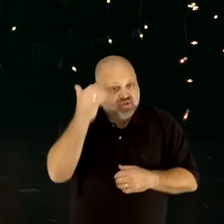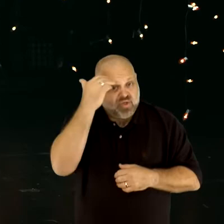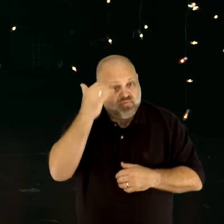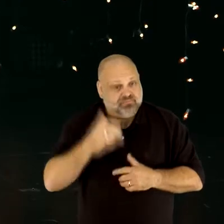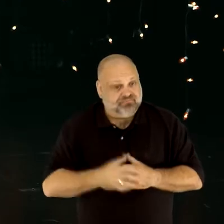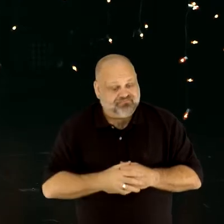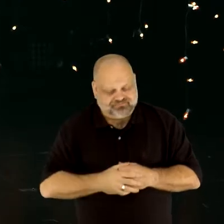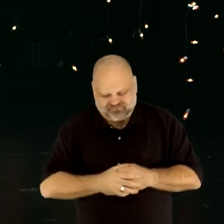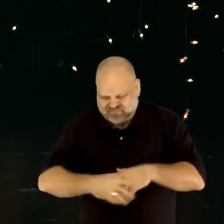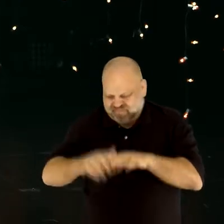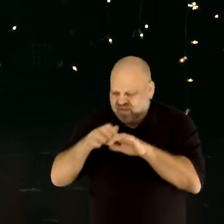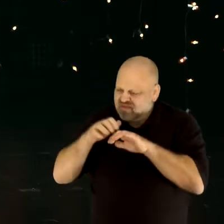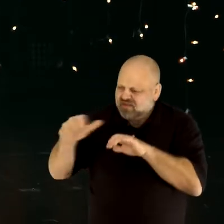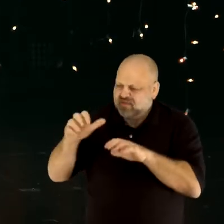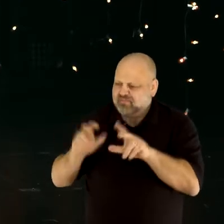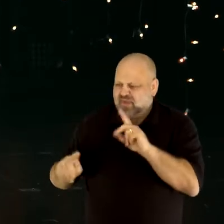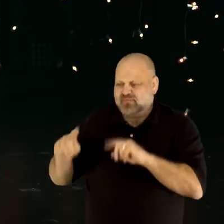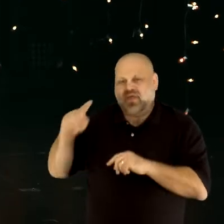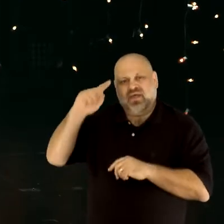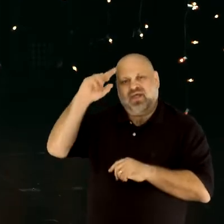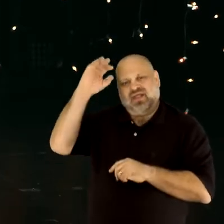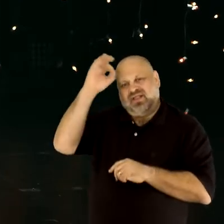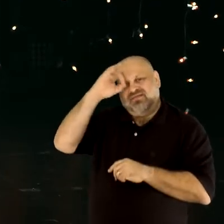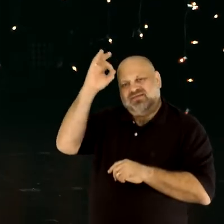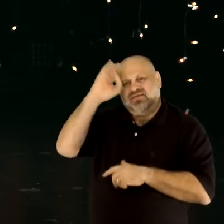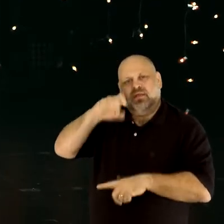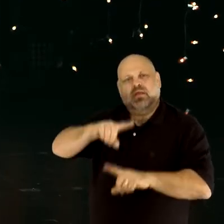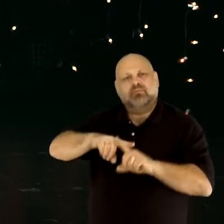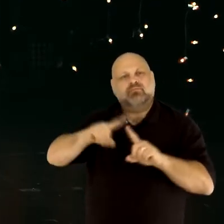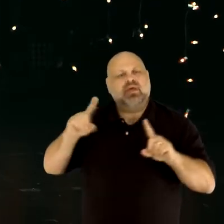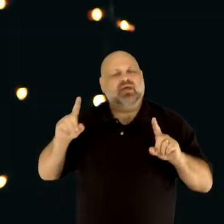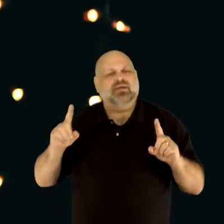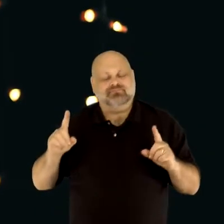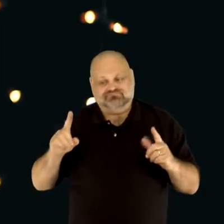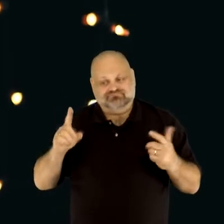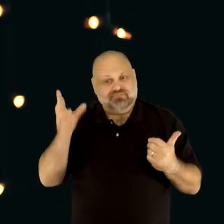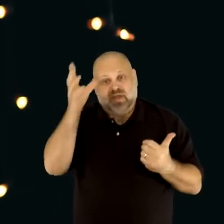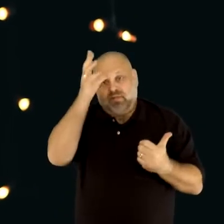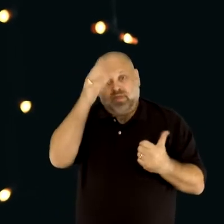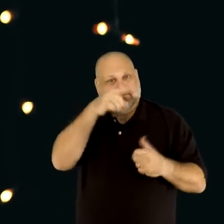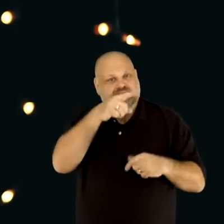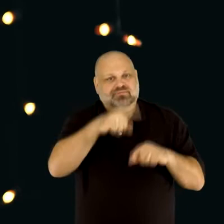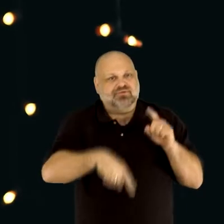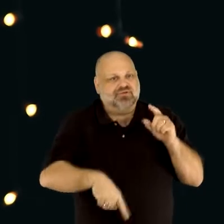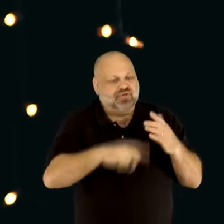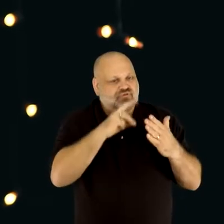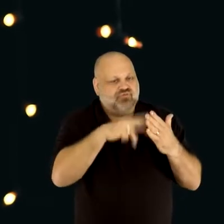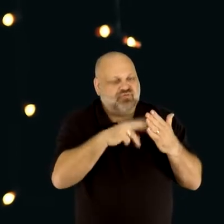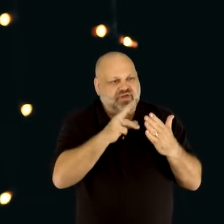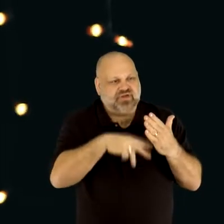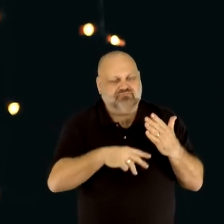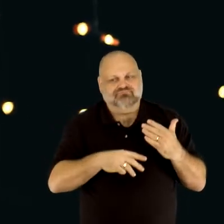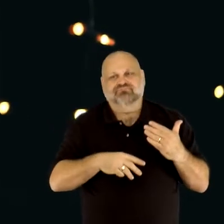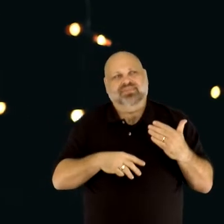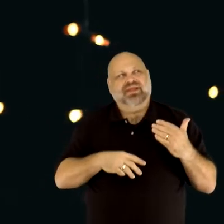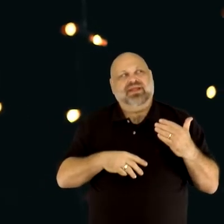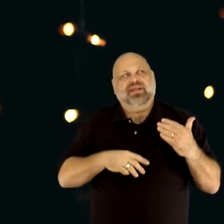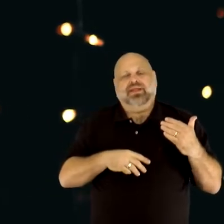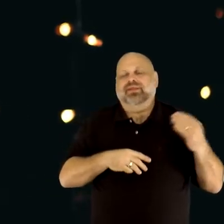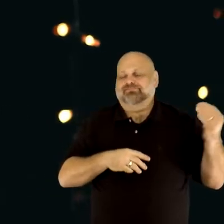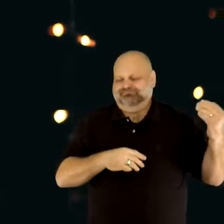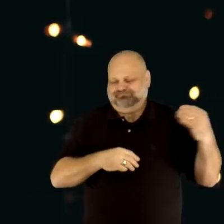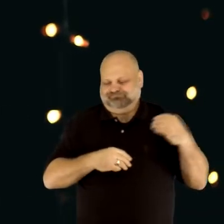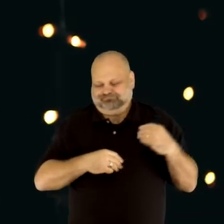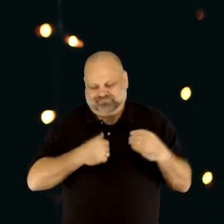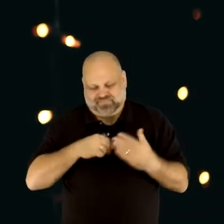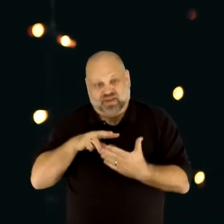You know, a lot of people didn't know it, but Bob couldn't read. Now, he'd have me do his